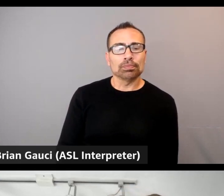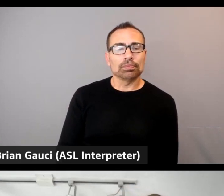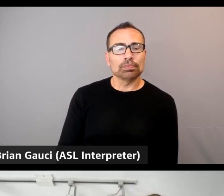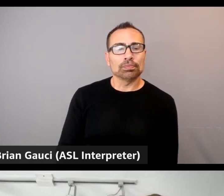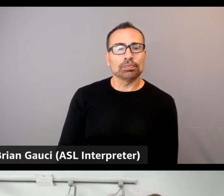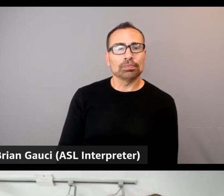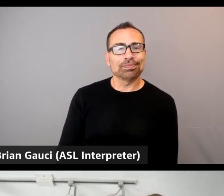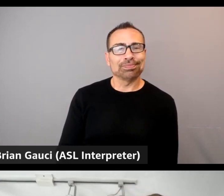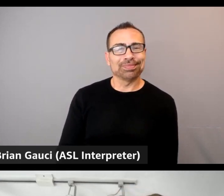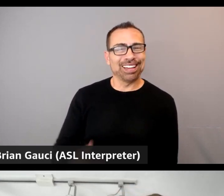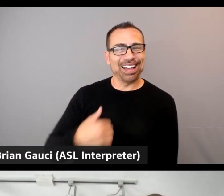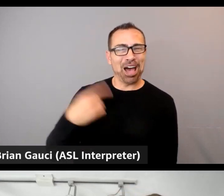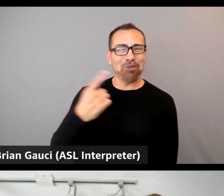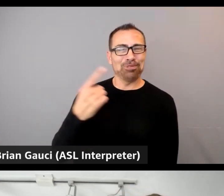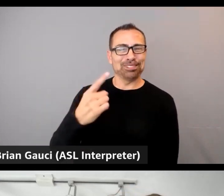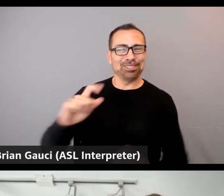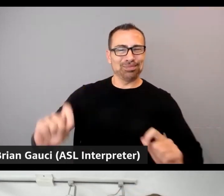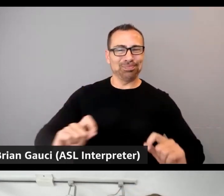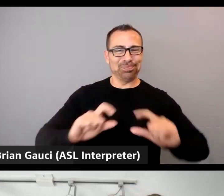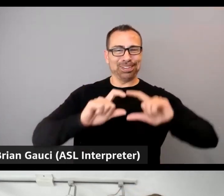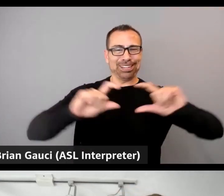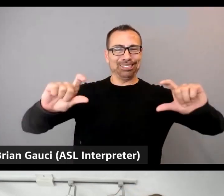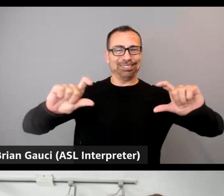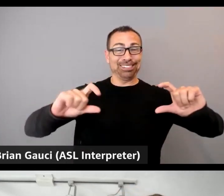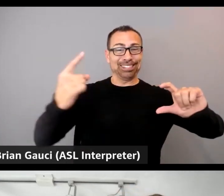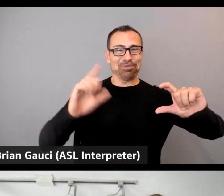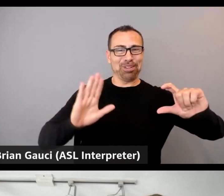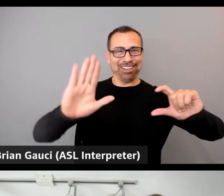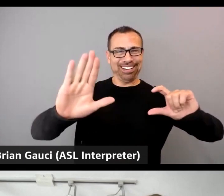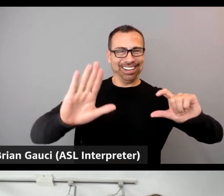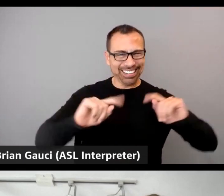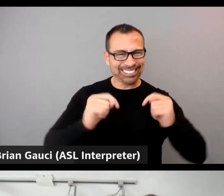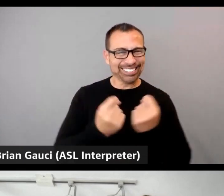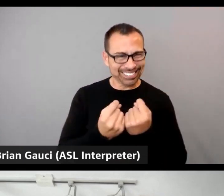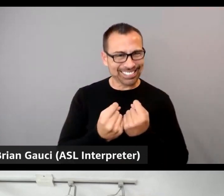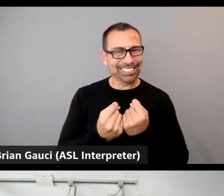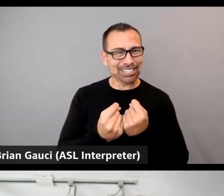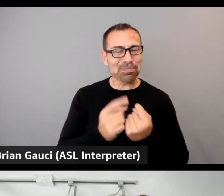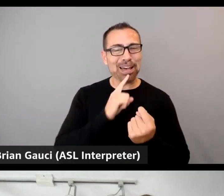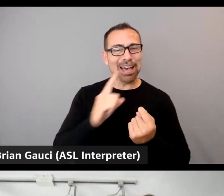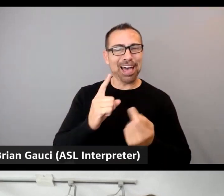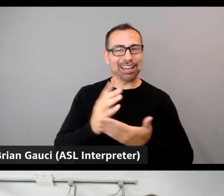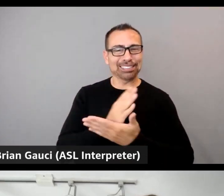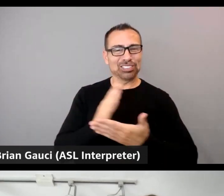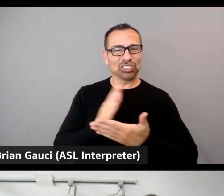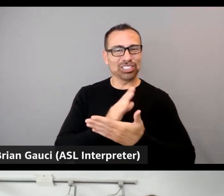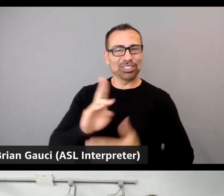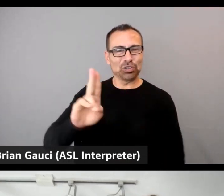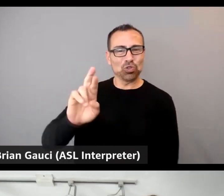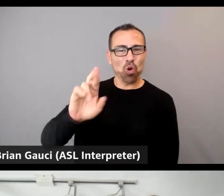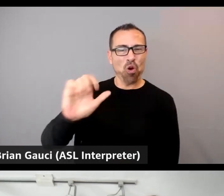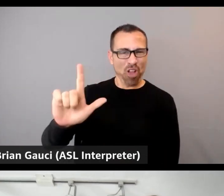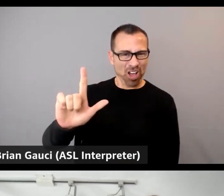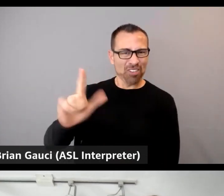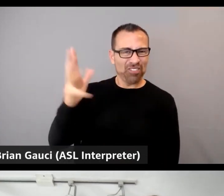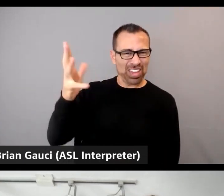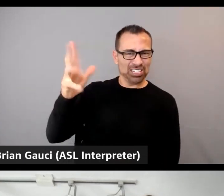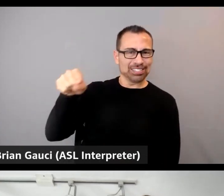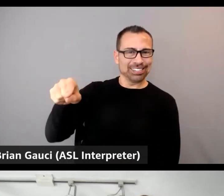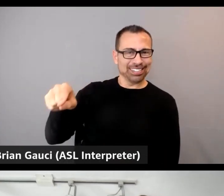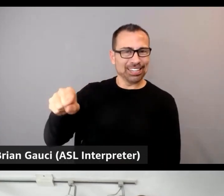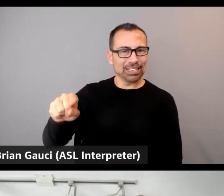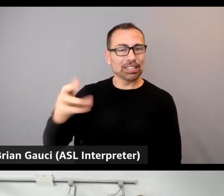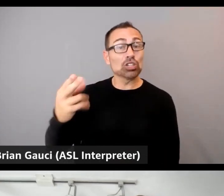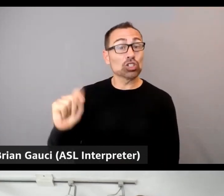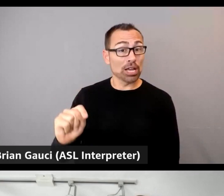I was just sharing something that someone on your team actually shared the URL in the chat. So I was just sharing that as well for everyone if they